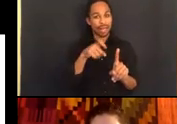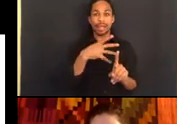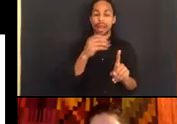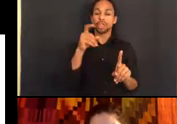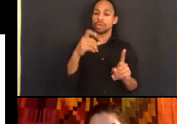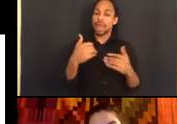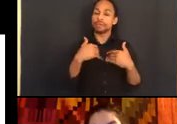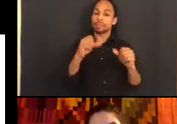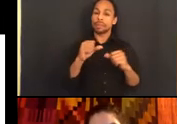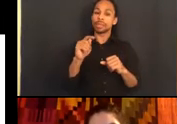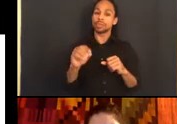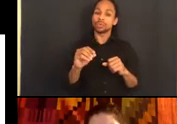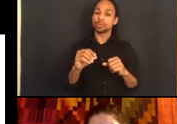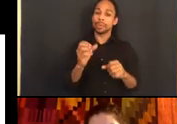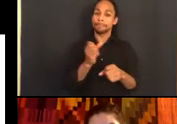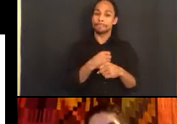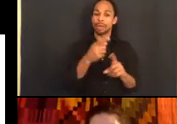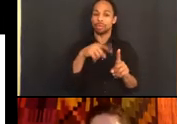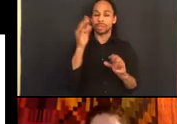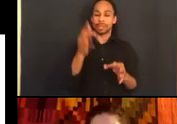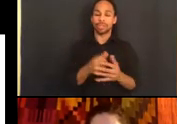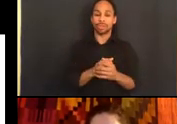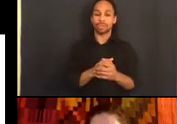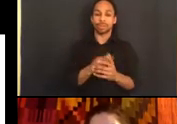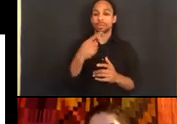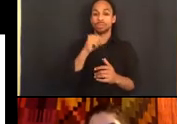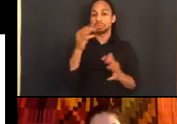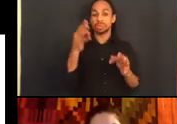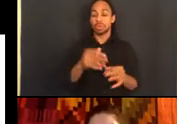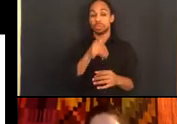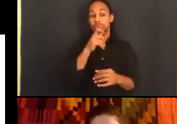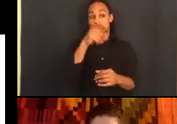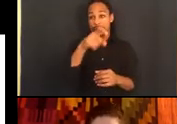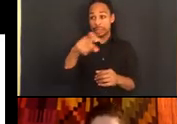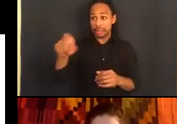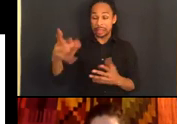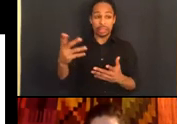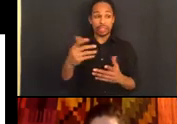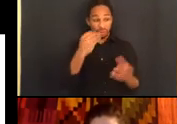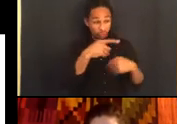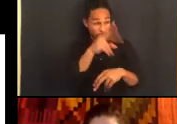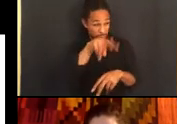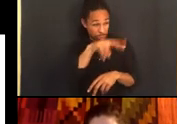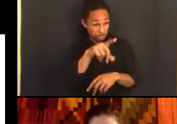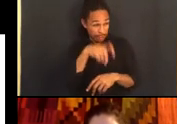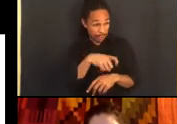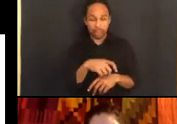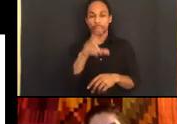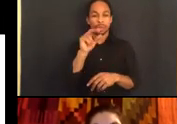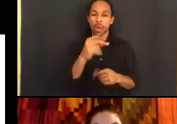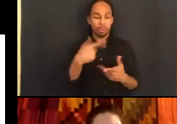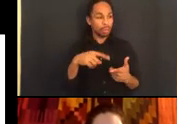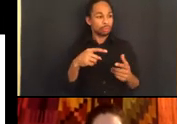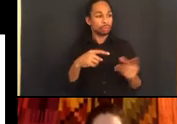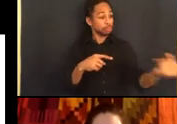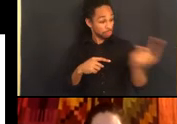decisions. We don't decide whose needs are legitimate to be funded. We just try to funnel the resources to the people themselves. A lot